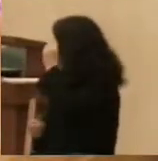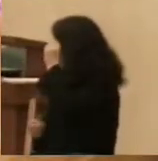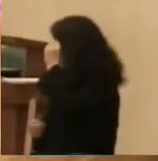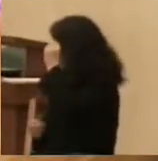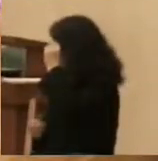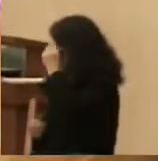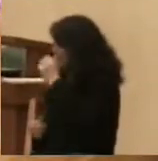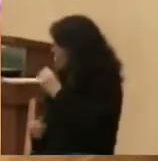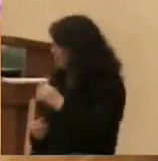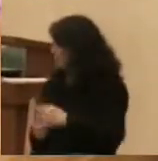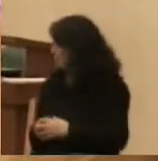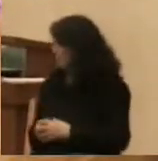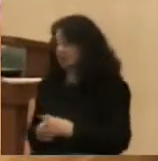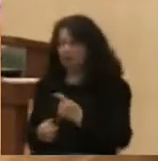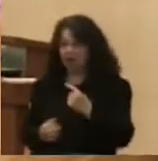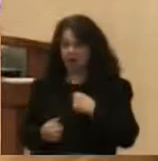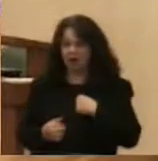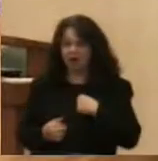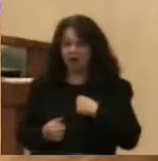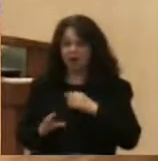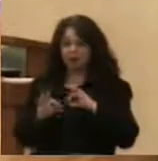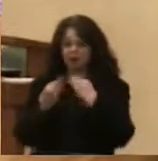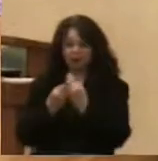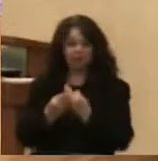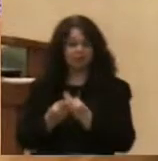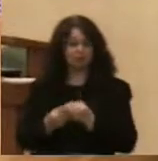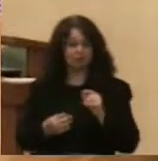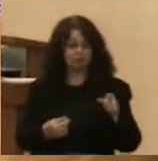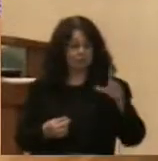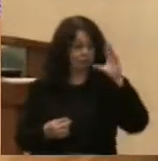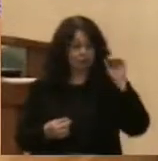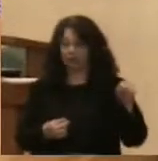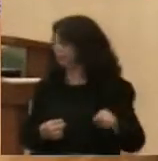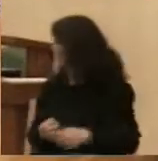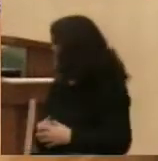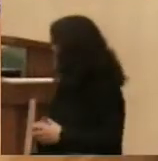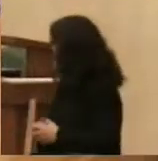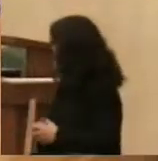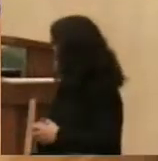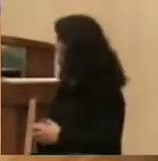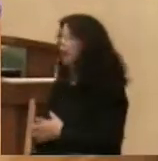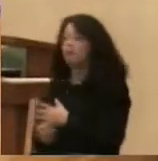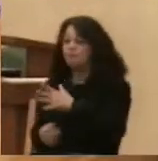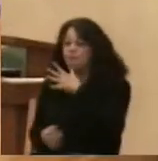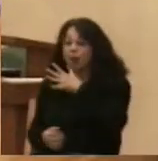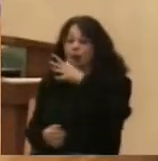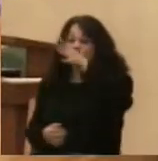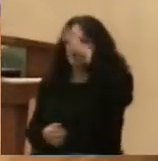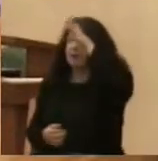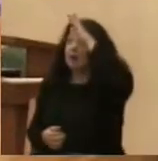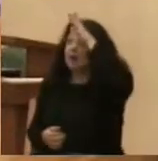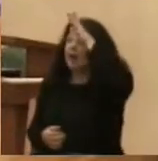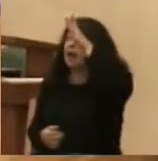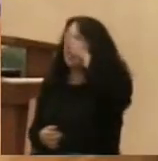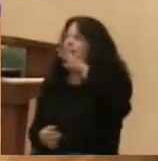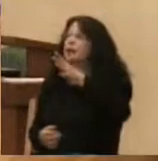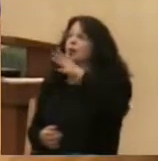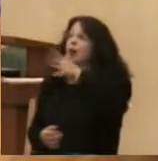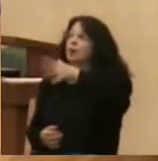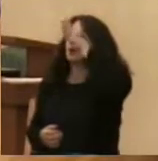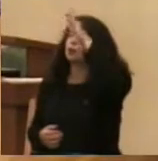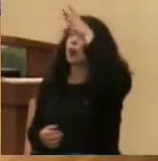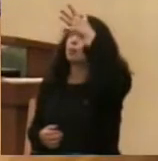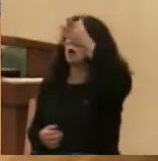I guess I am a family to part of this group. Who's your family? Mom and Dad. Grandma